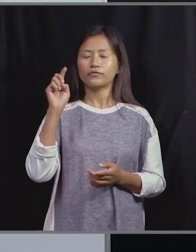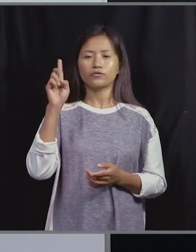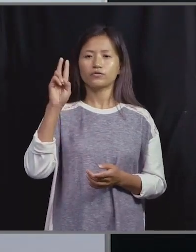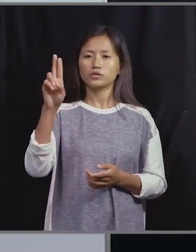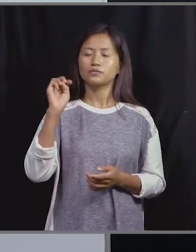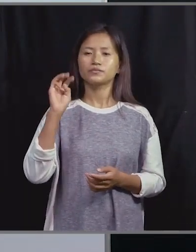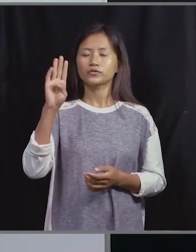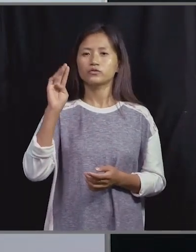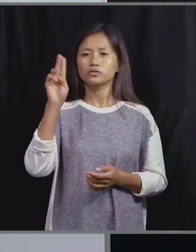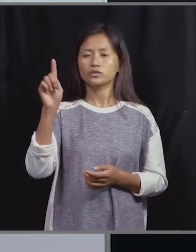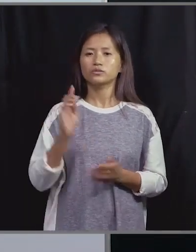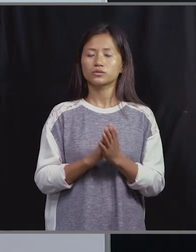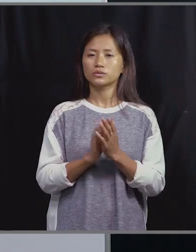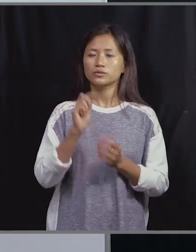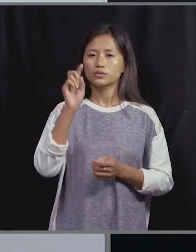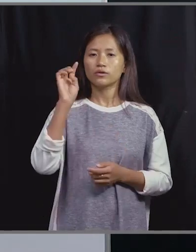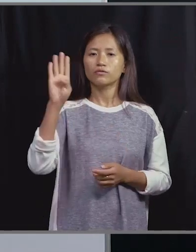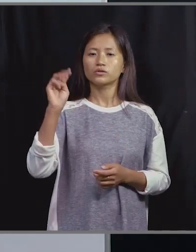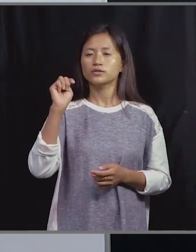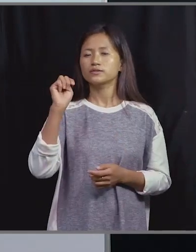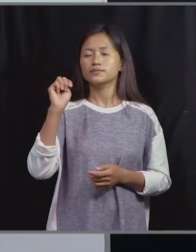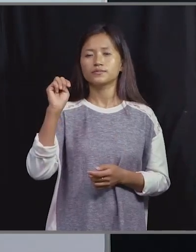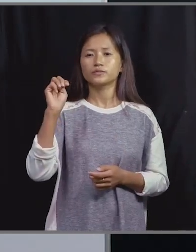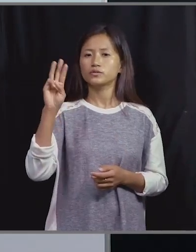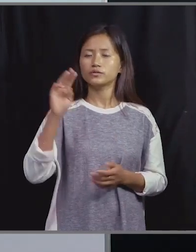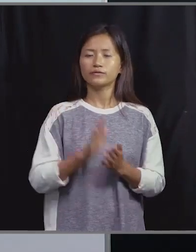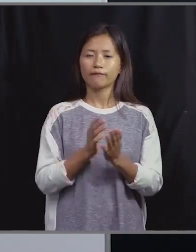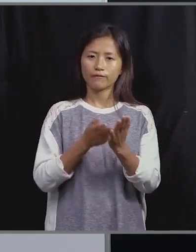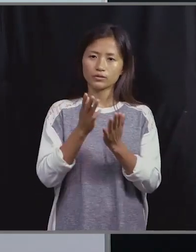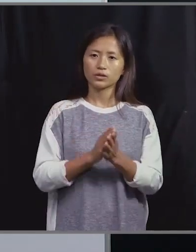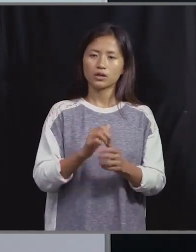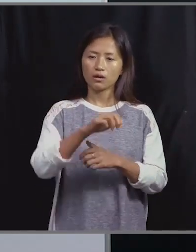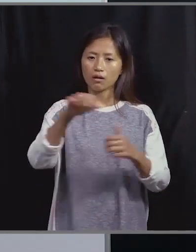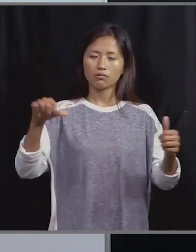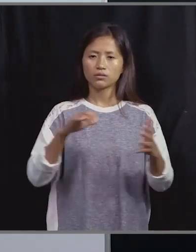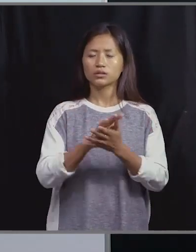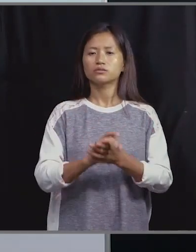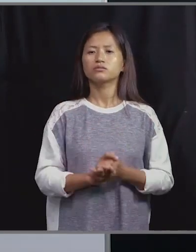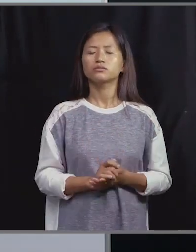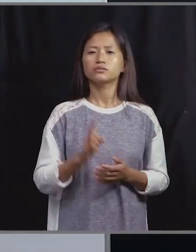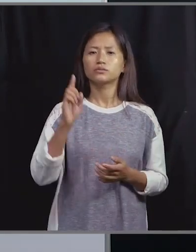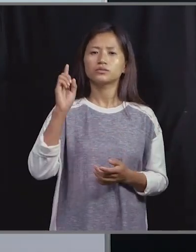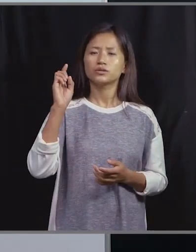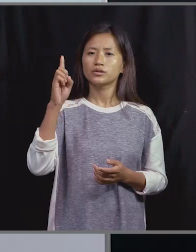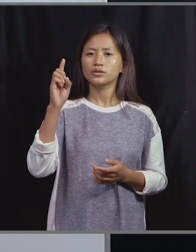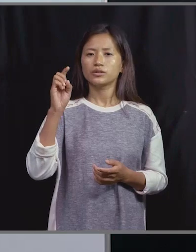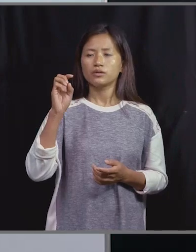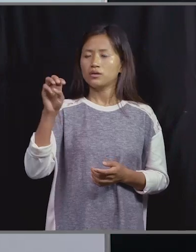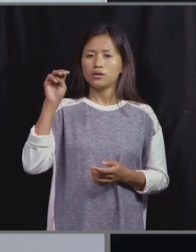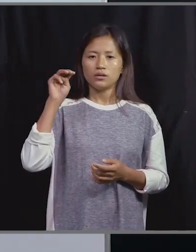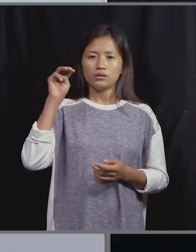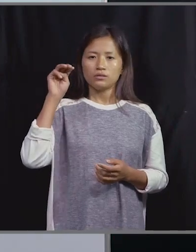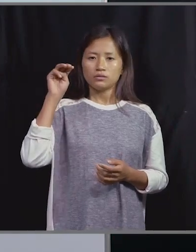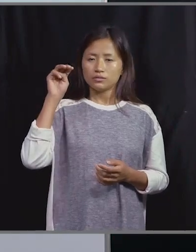rise in the number of villages. In 1813, you will find that there were around 3,000 Santal population living